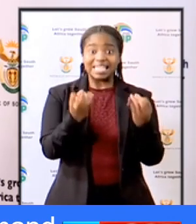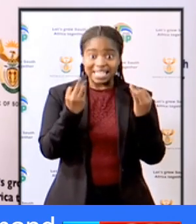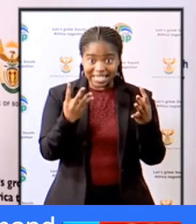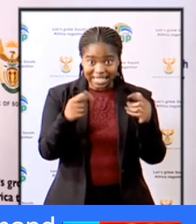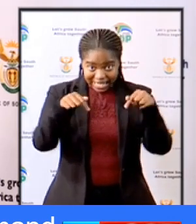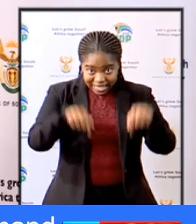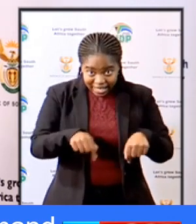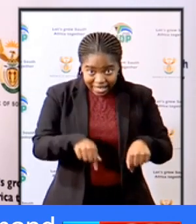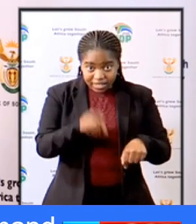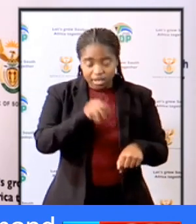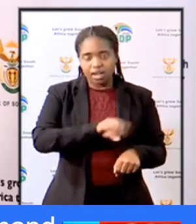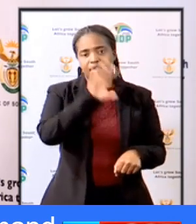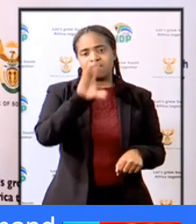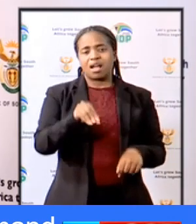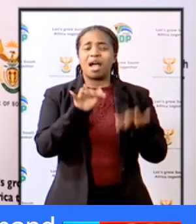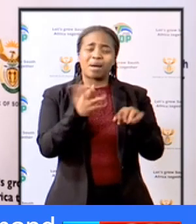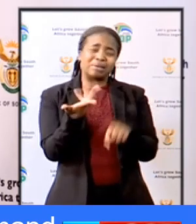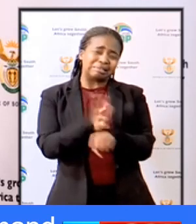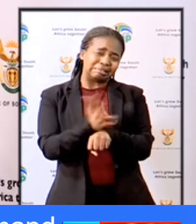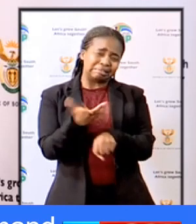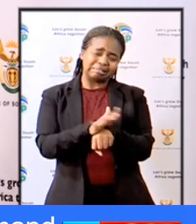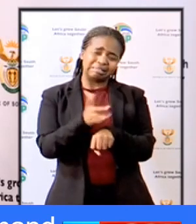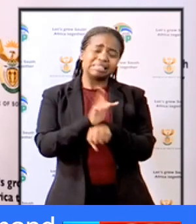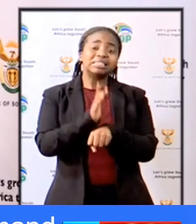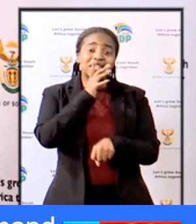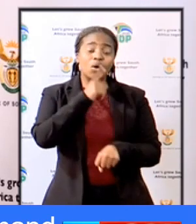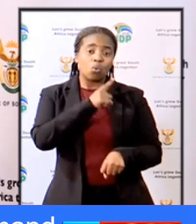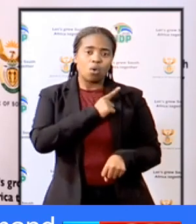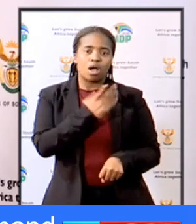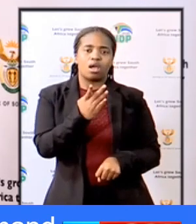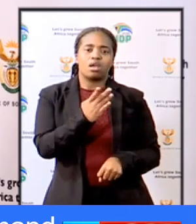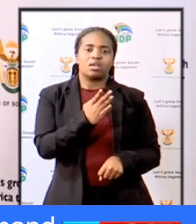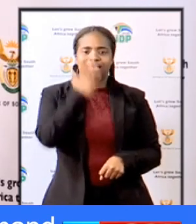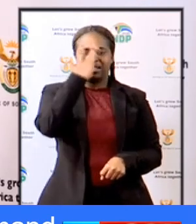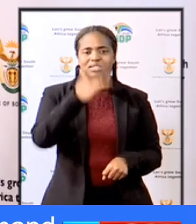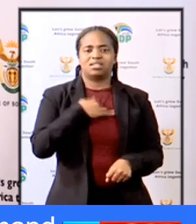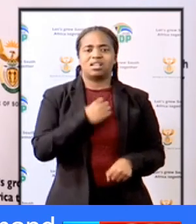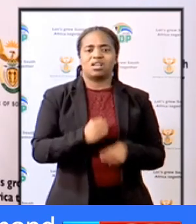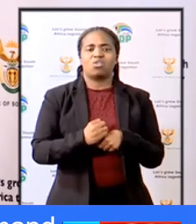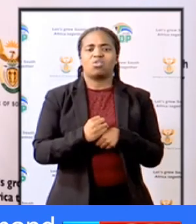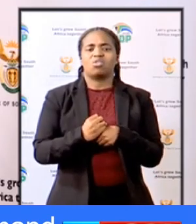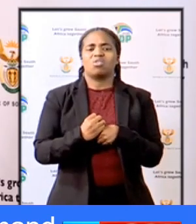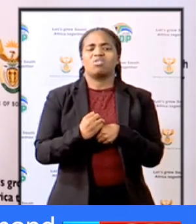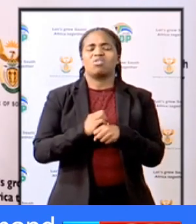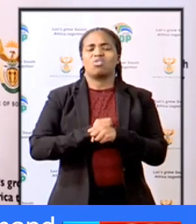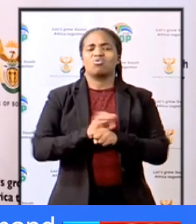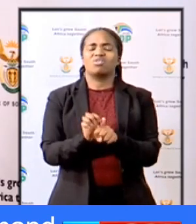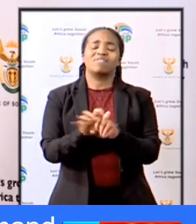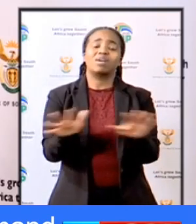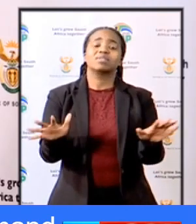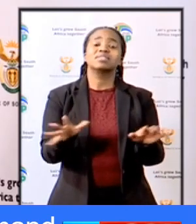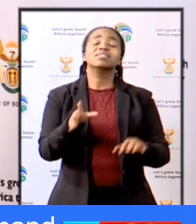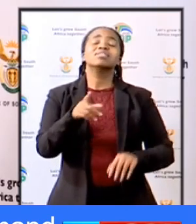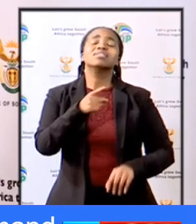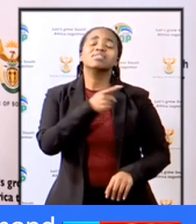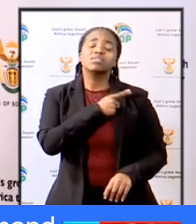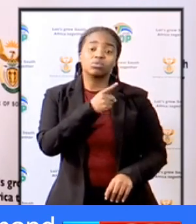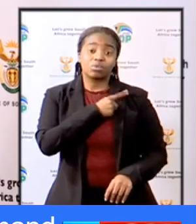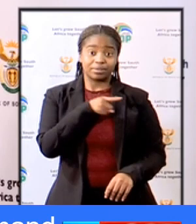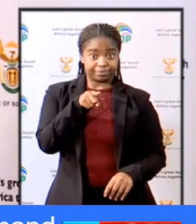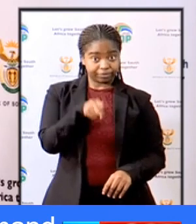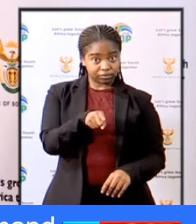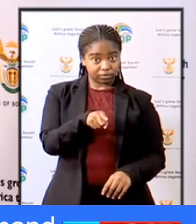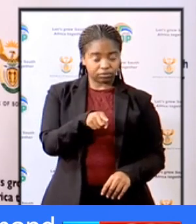our own country who have also died because of this pandemic. Therefore, the measures that we are taking, again,